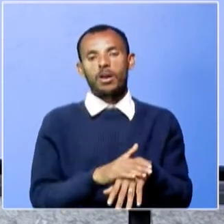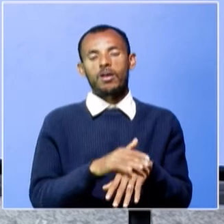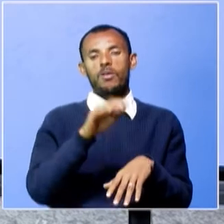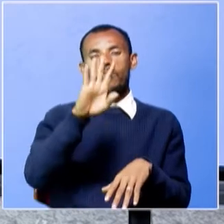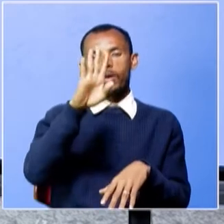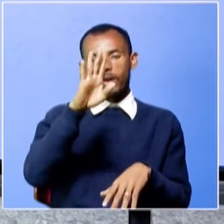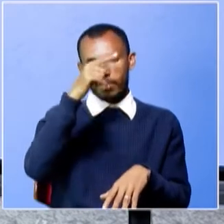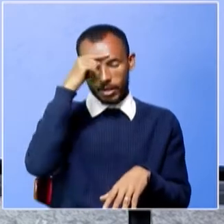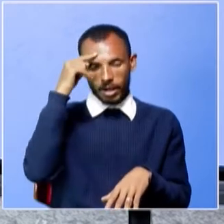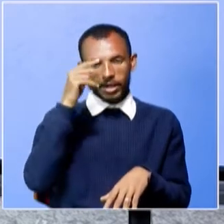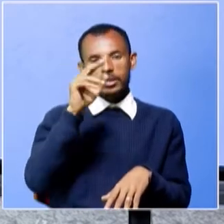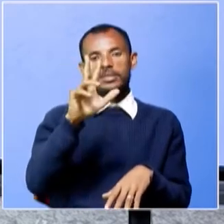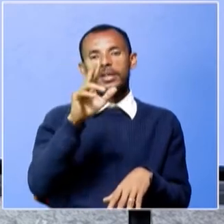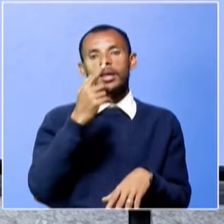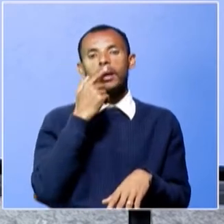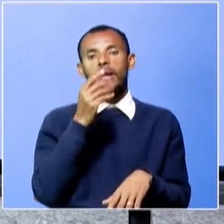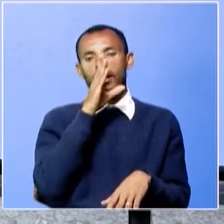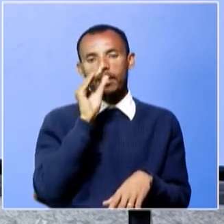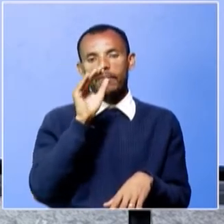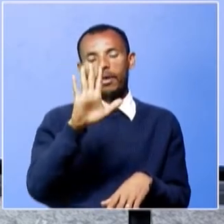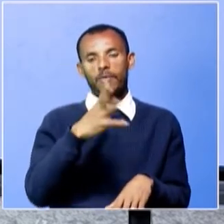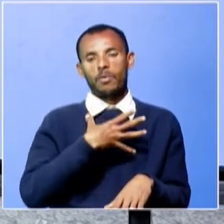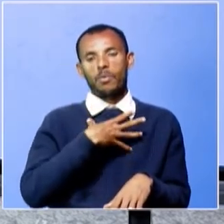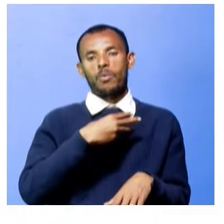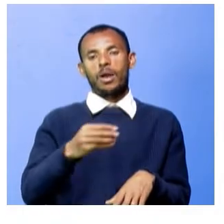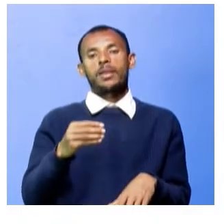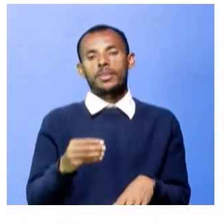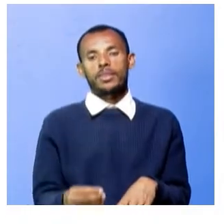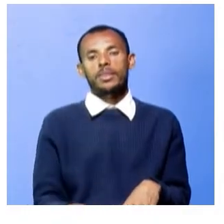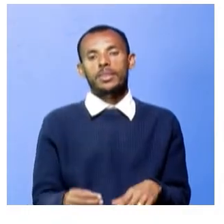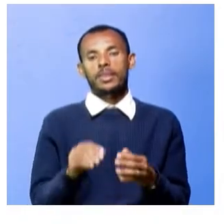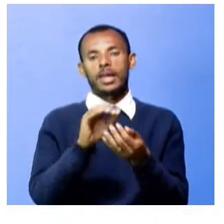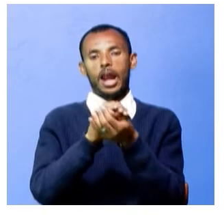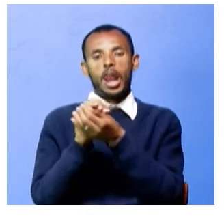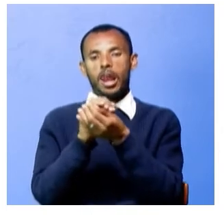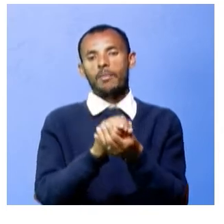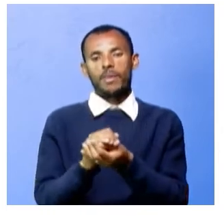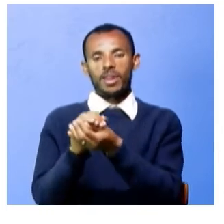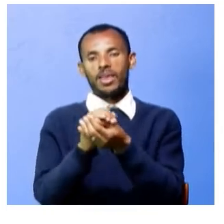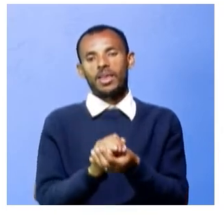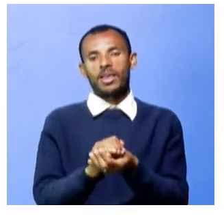red ball, and 5 white ball. Randomly select one ball.